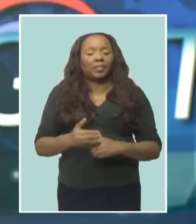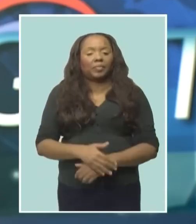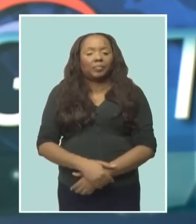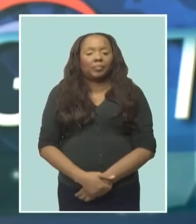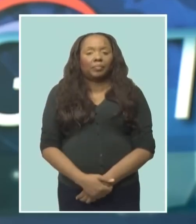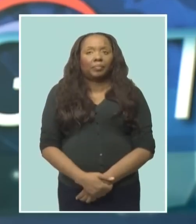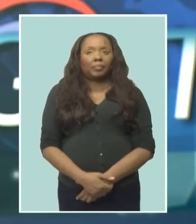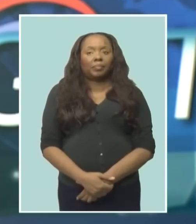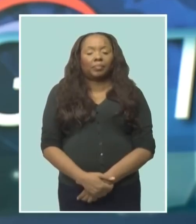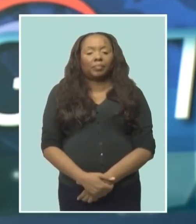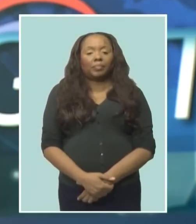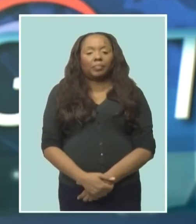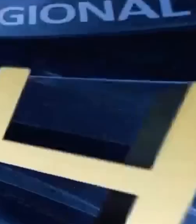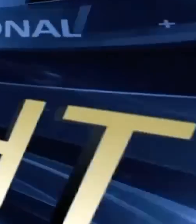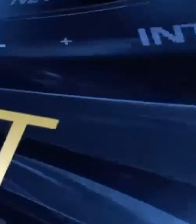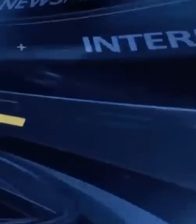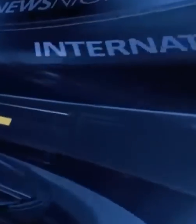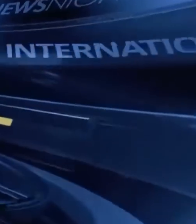be dealt with in court.